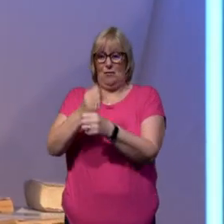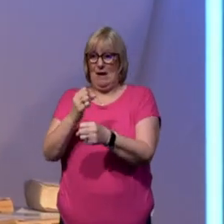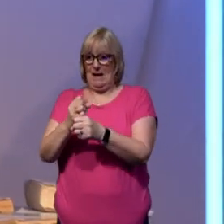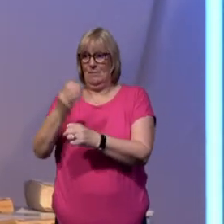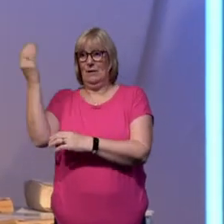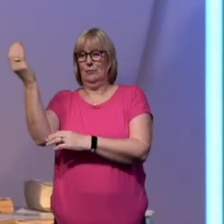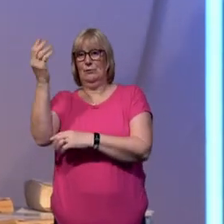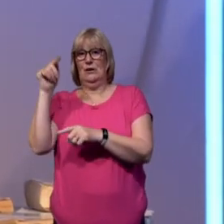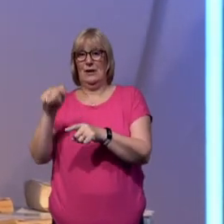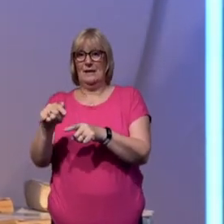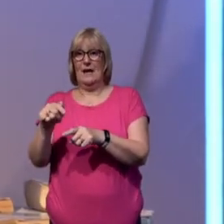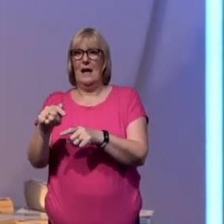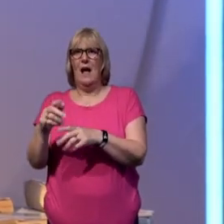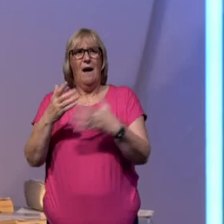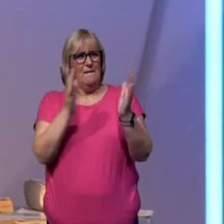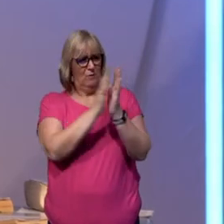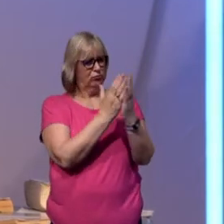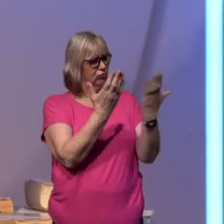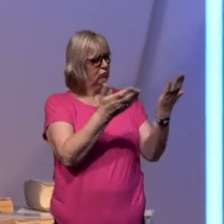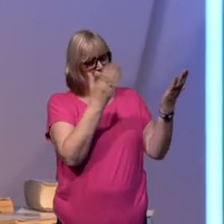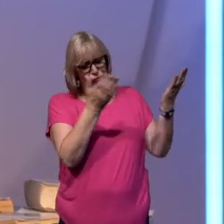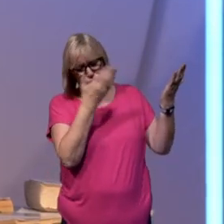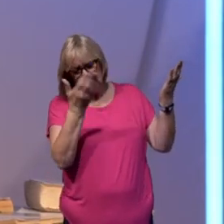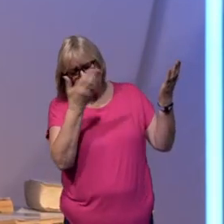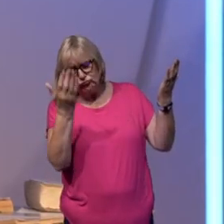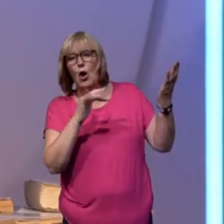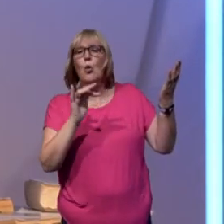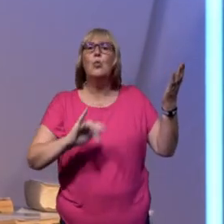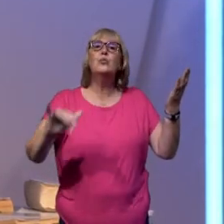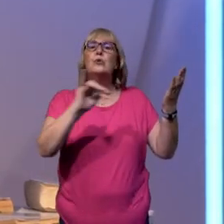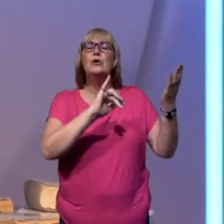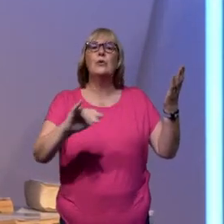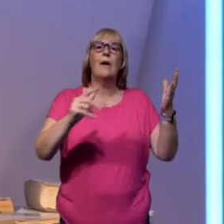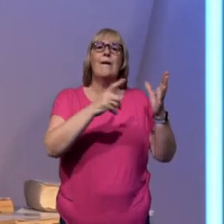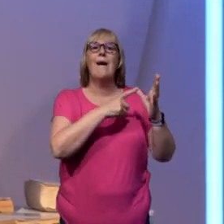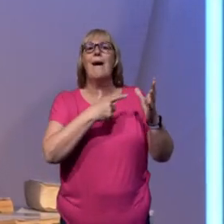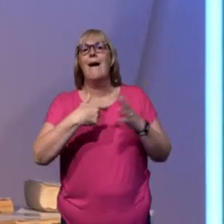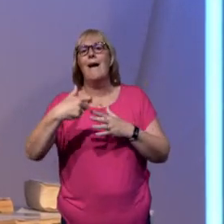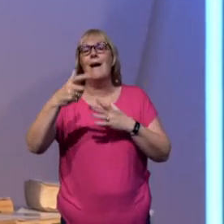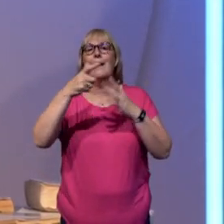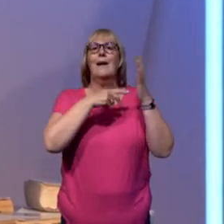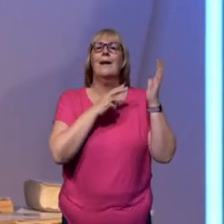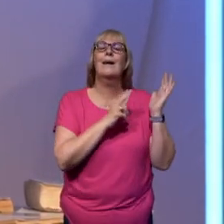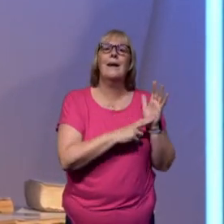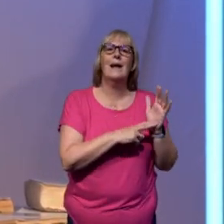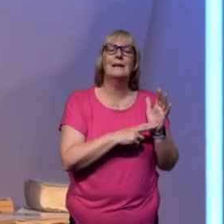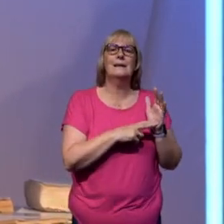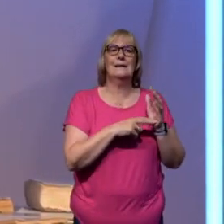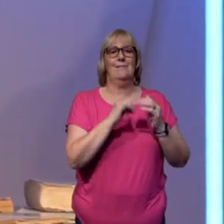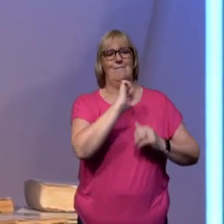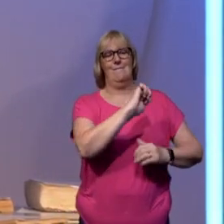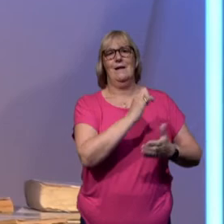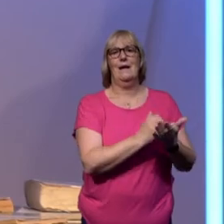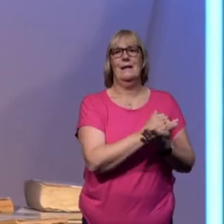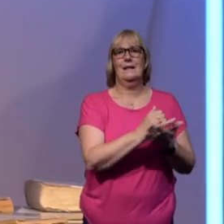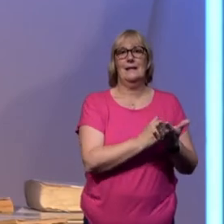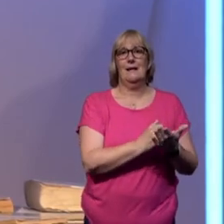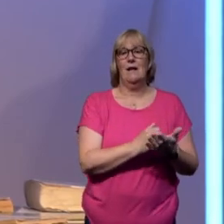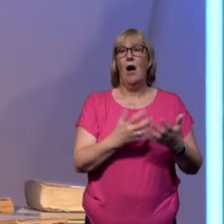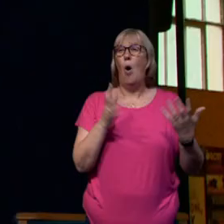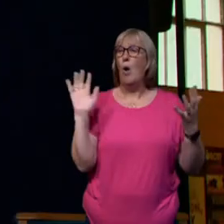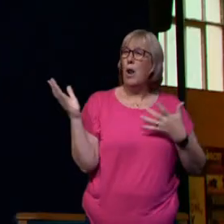goes to Achan's sin. Isn't that amazing? Before that huge mission that 2 million people went to and 40,000 were converted